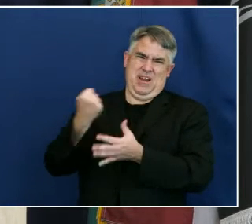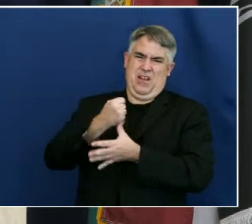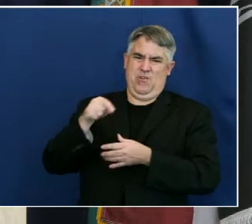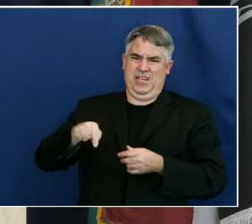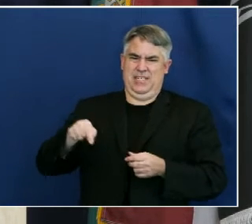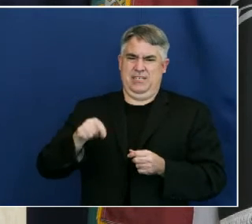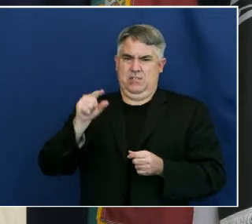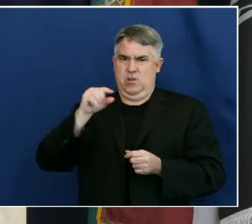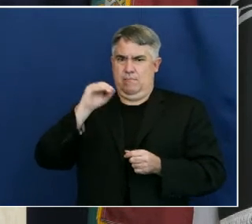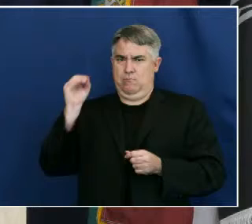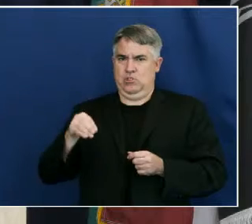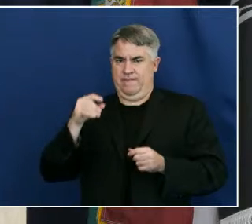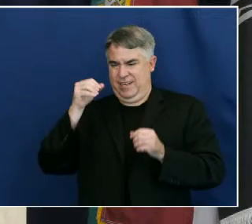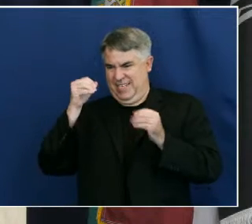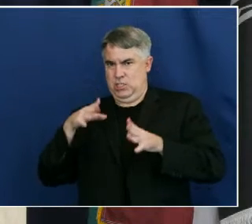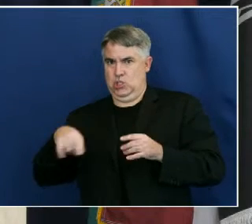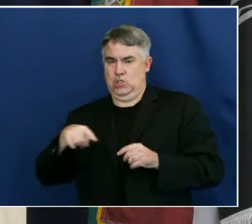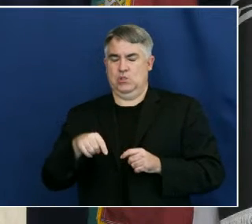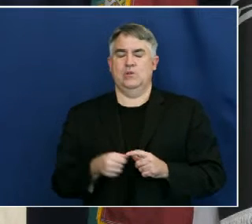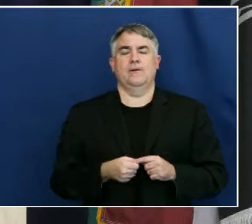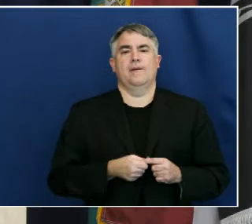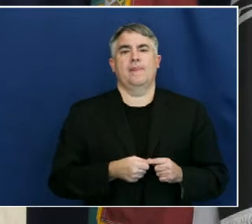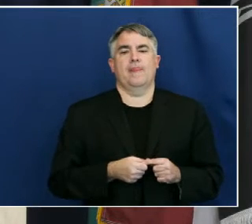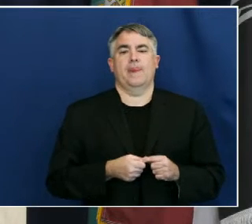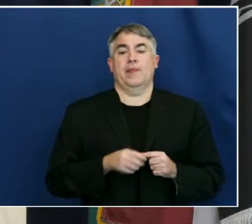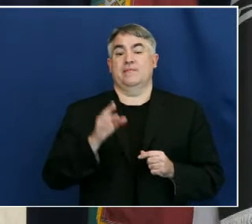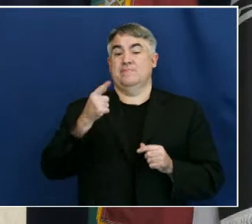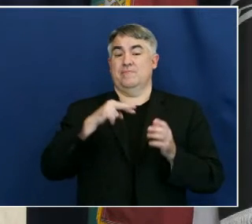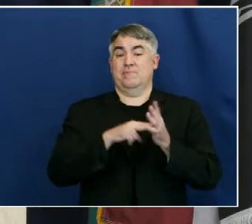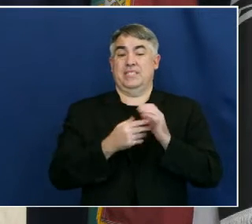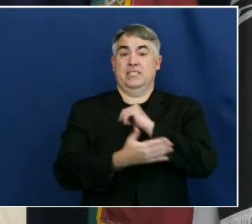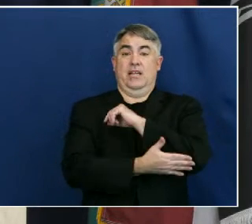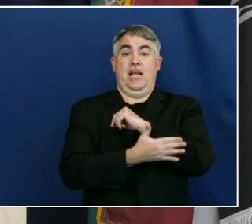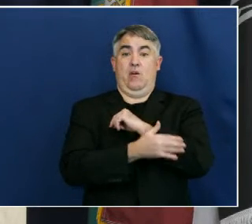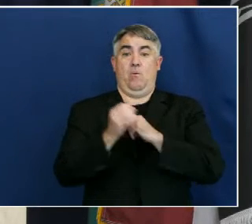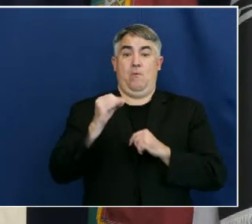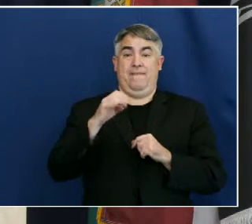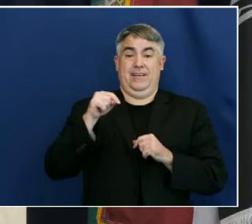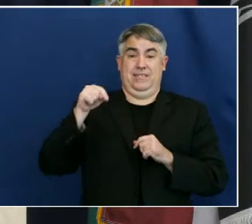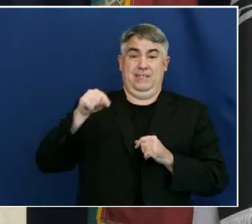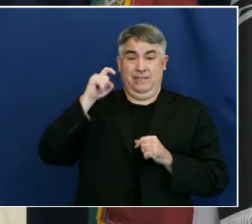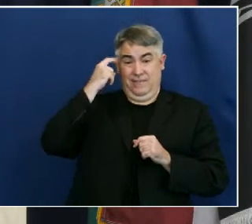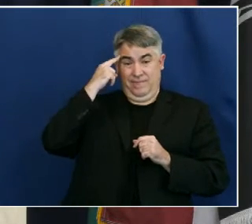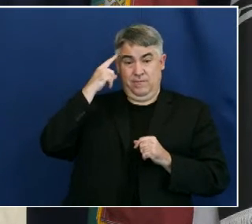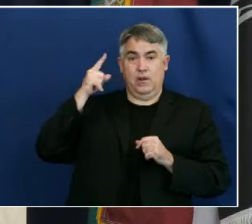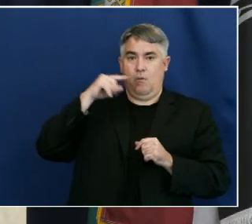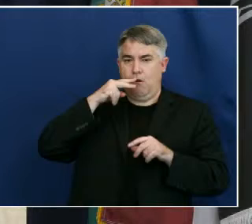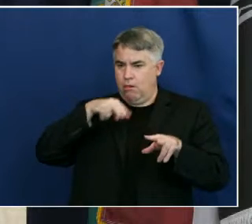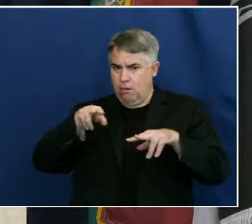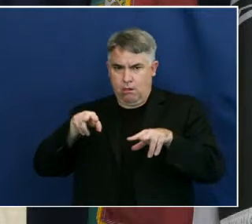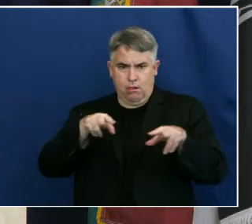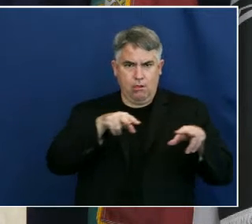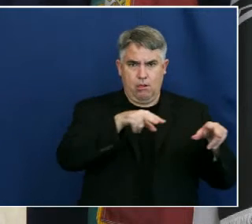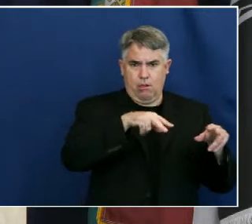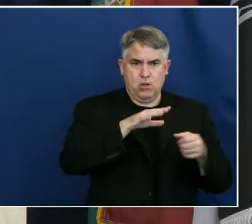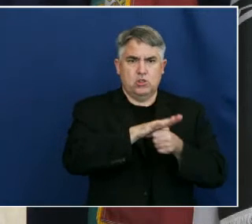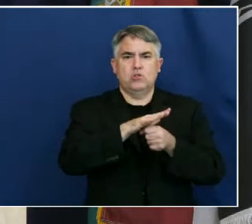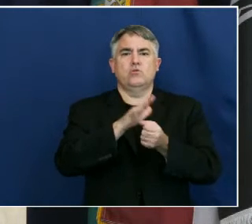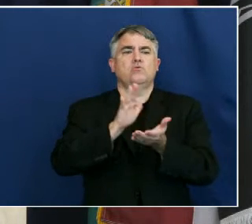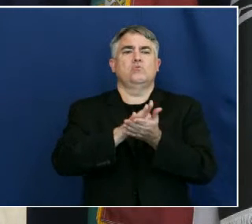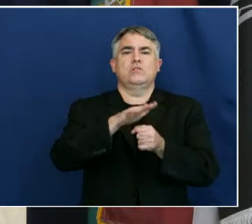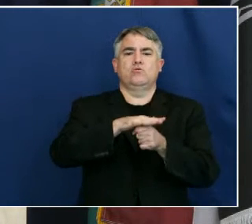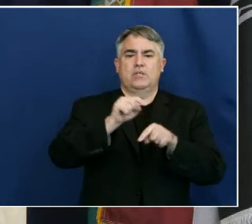it will work is essentially County Office of Ed will look at those school districts that are open or have a plan to open